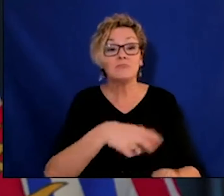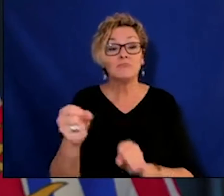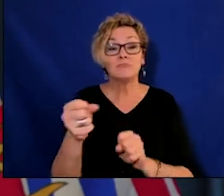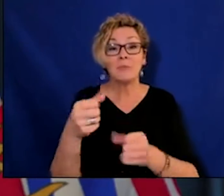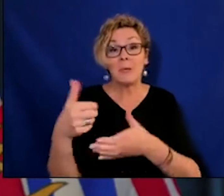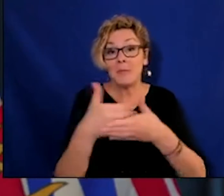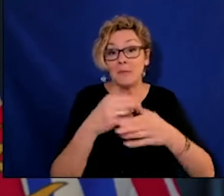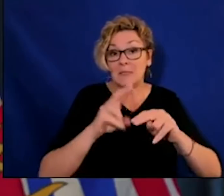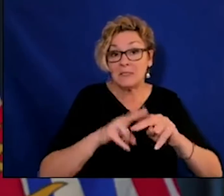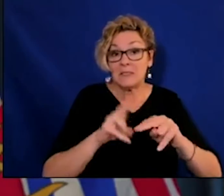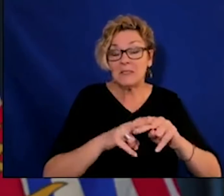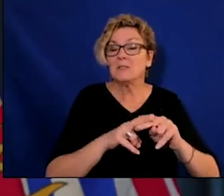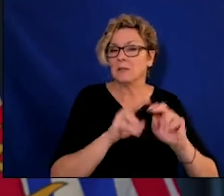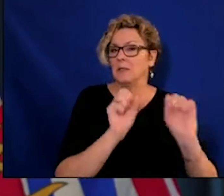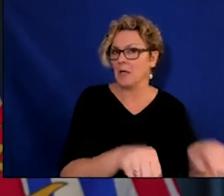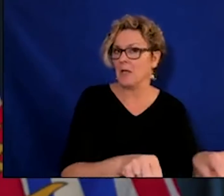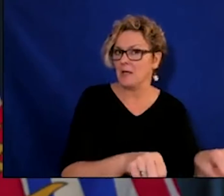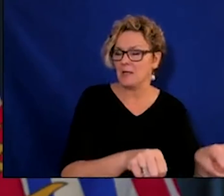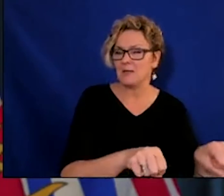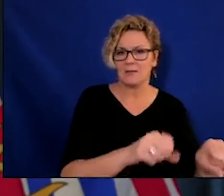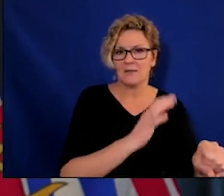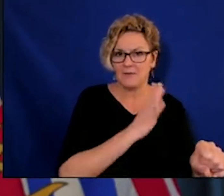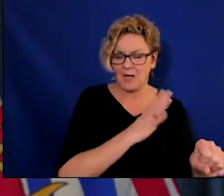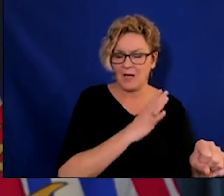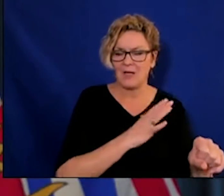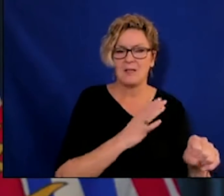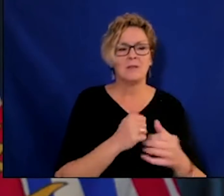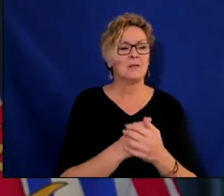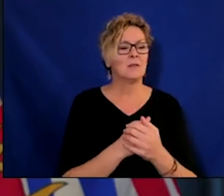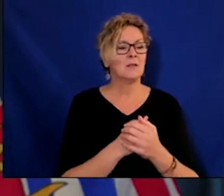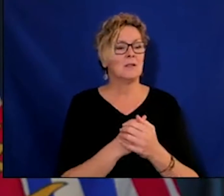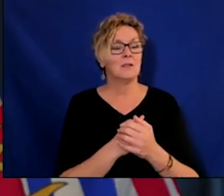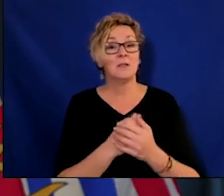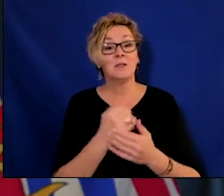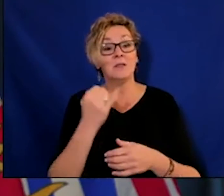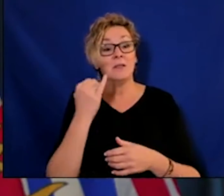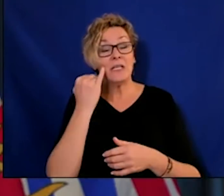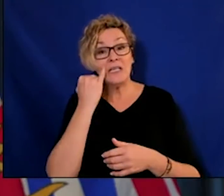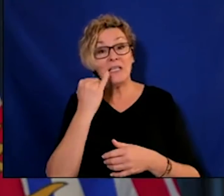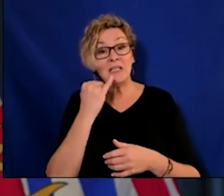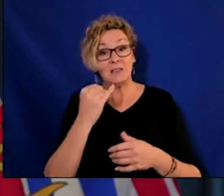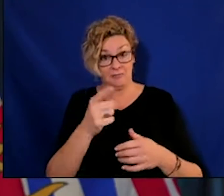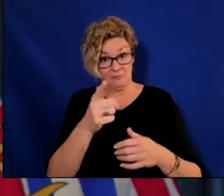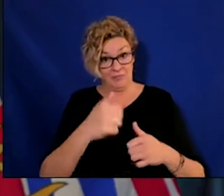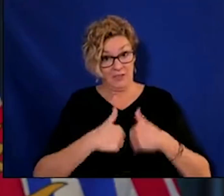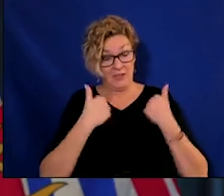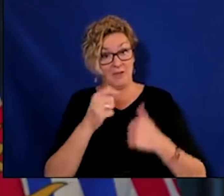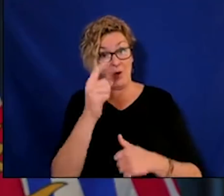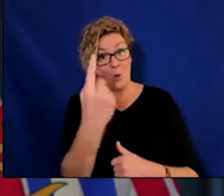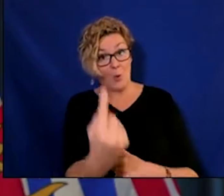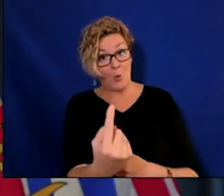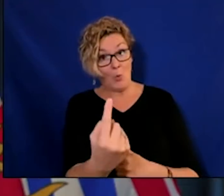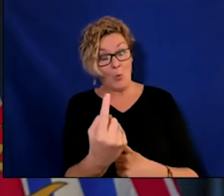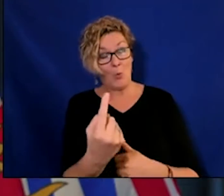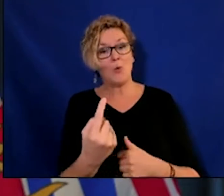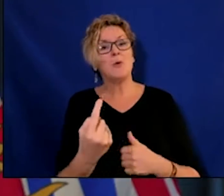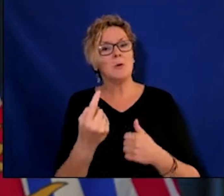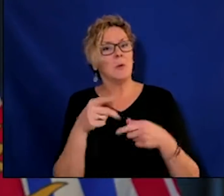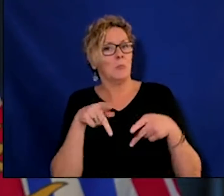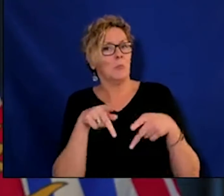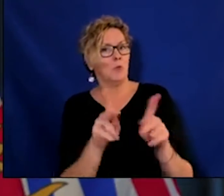that you have close connection with, whether that's a partner, a relative, a friend. And of course, we know that